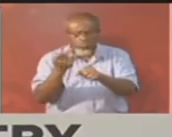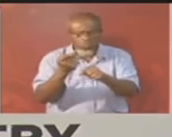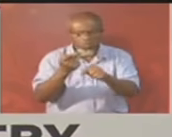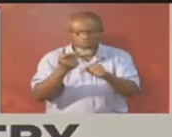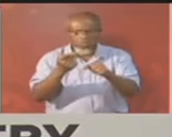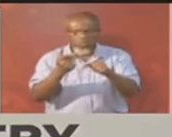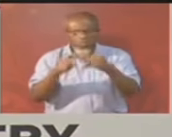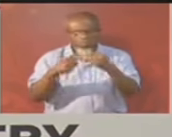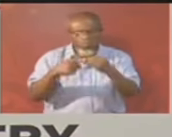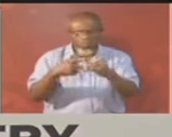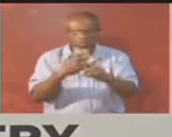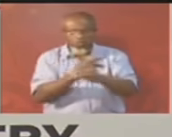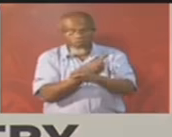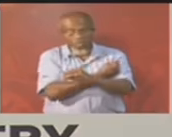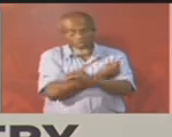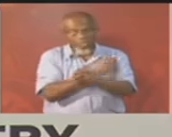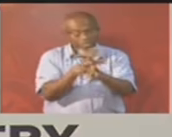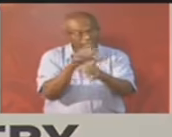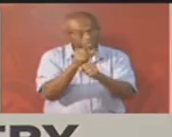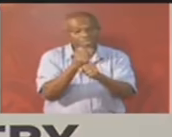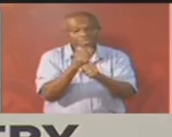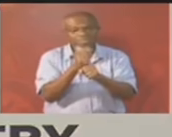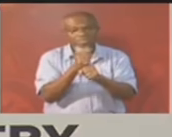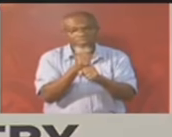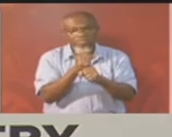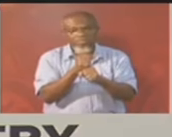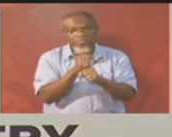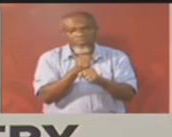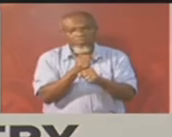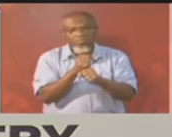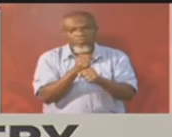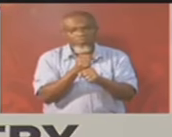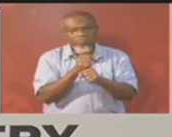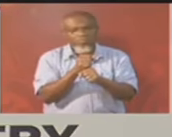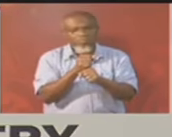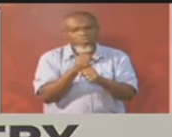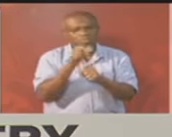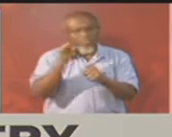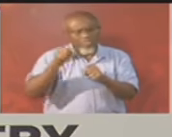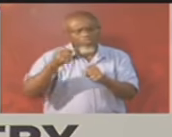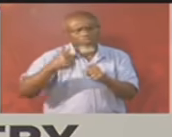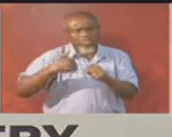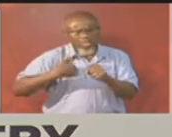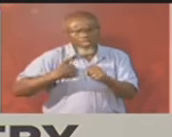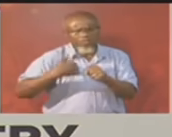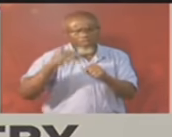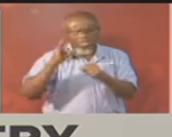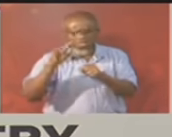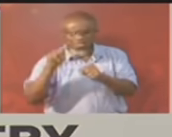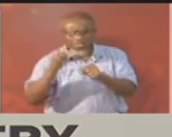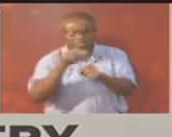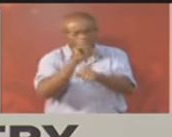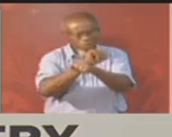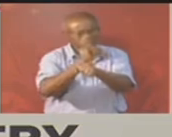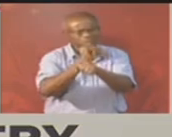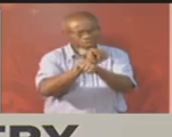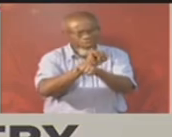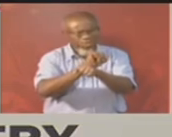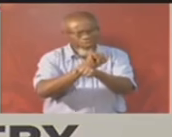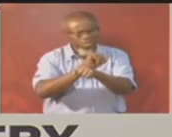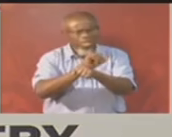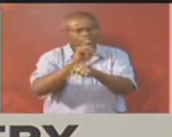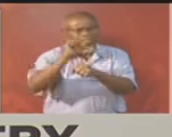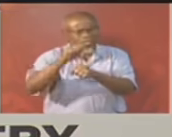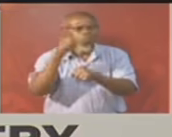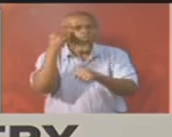The back-end IT systems are up and running, and yes, we do appreciate that some members of the population